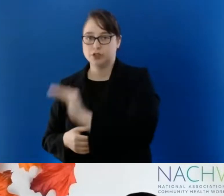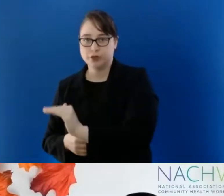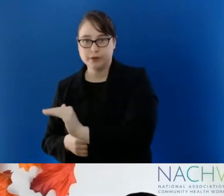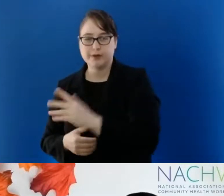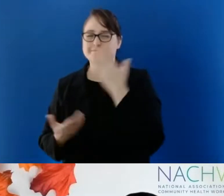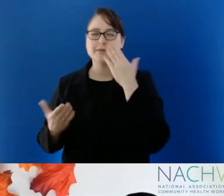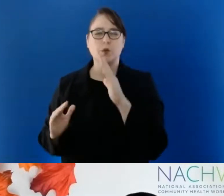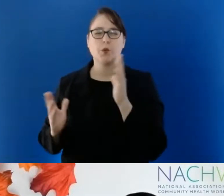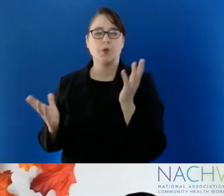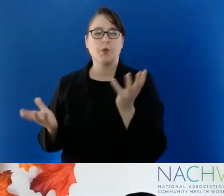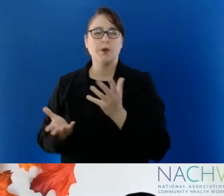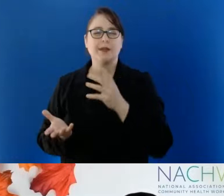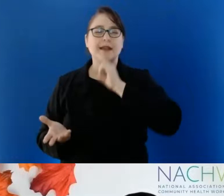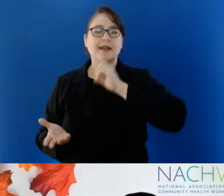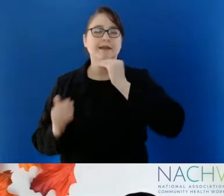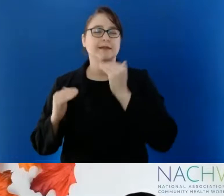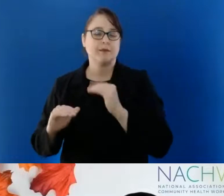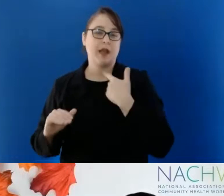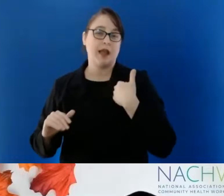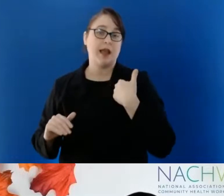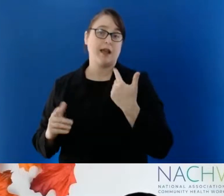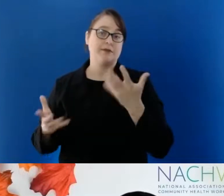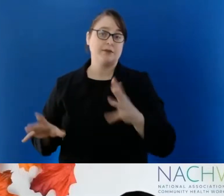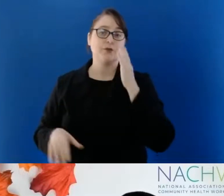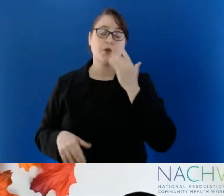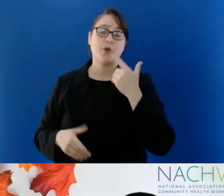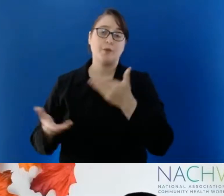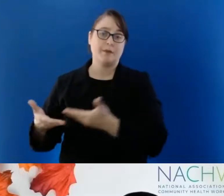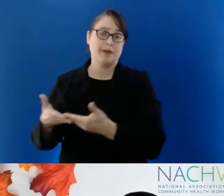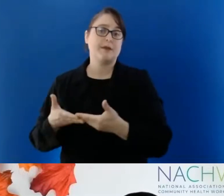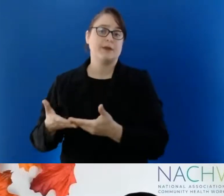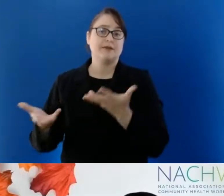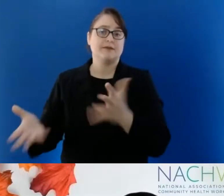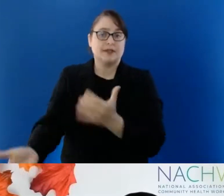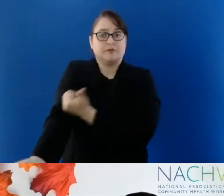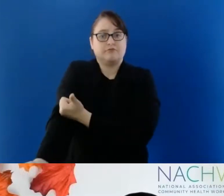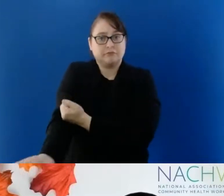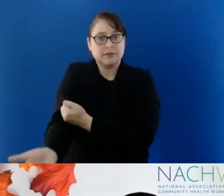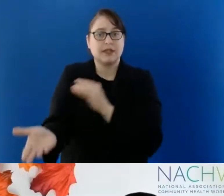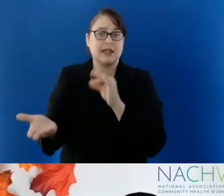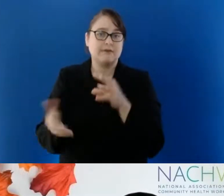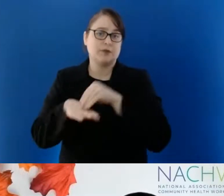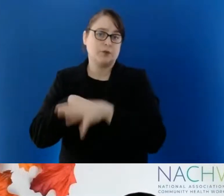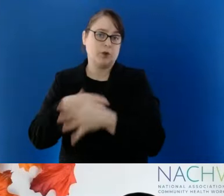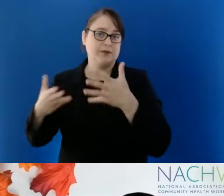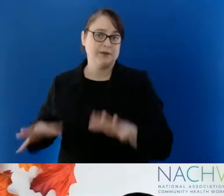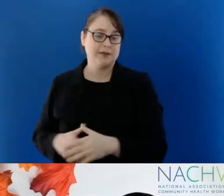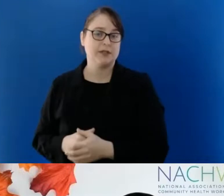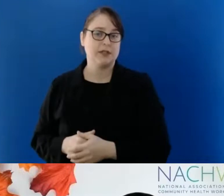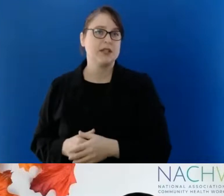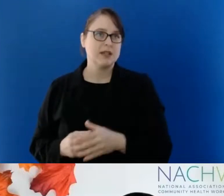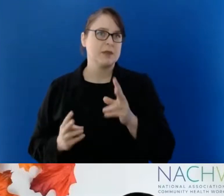I know that we vaccinated babies here in DC with a vaccine if they've been exposed. And there have been a